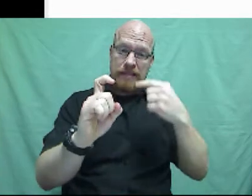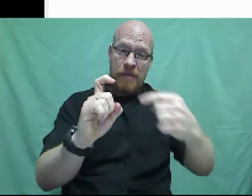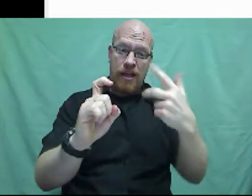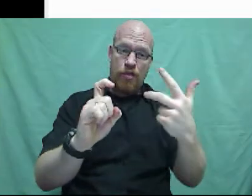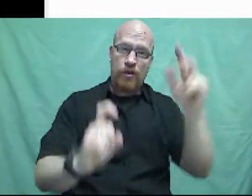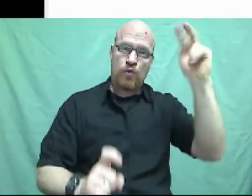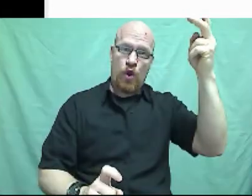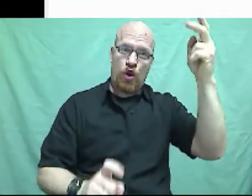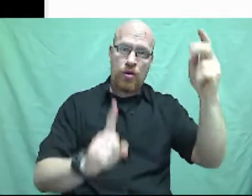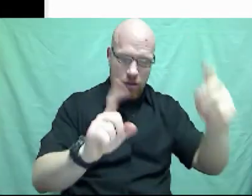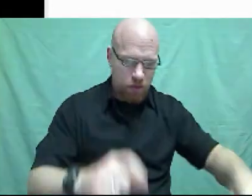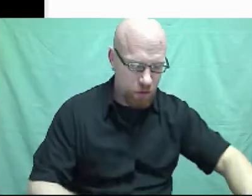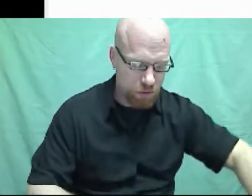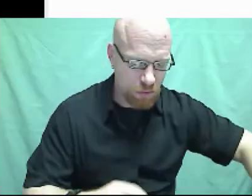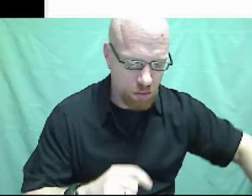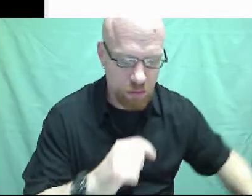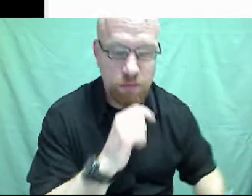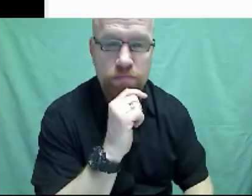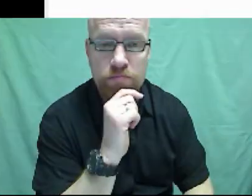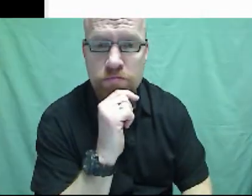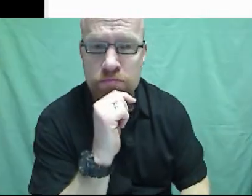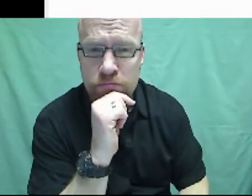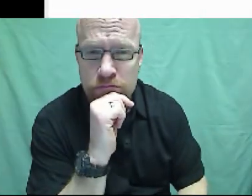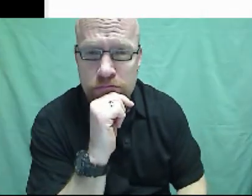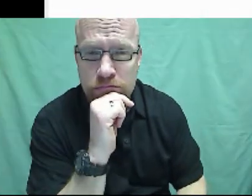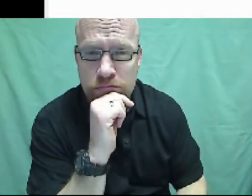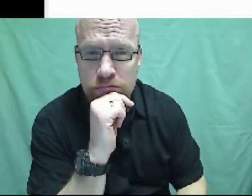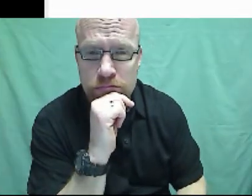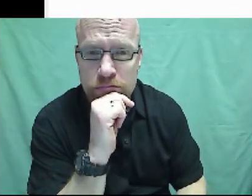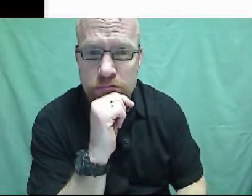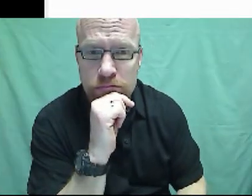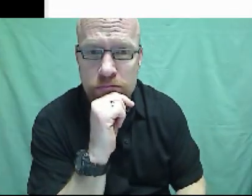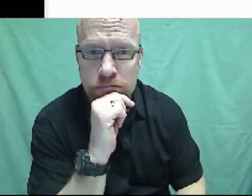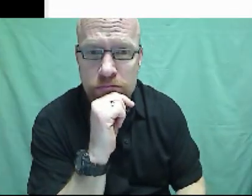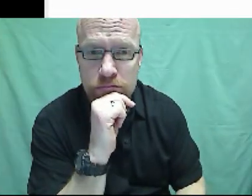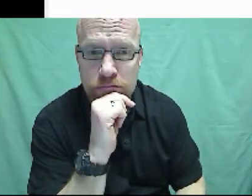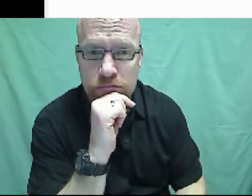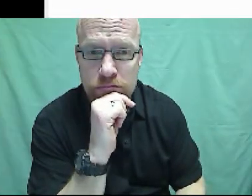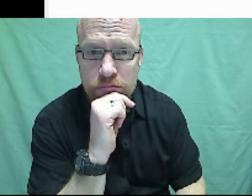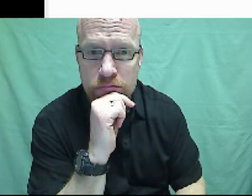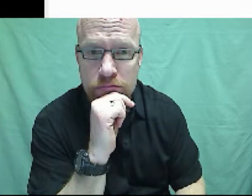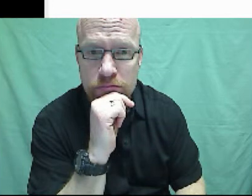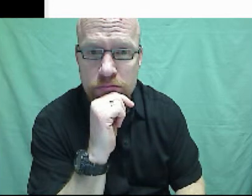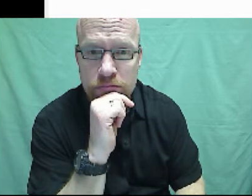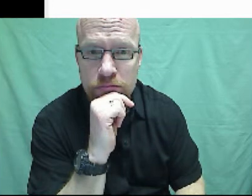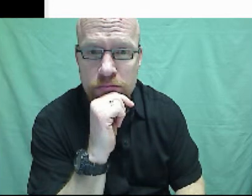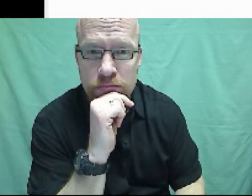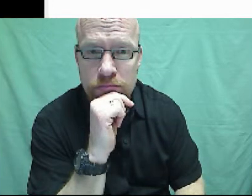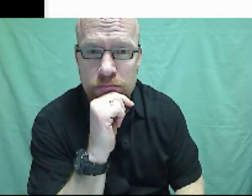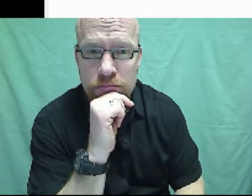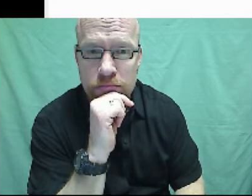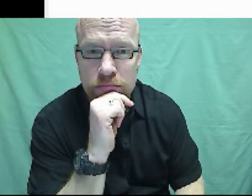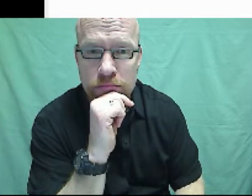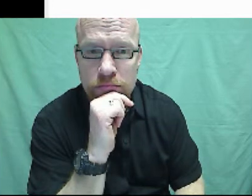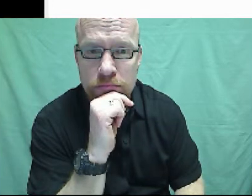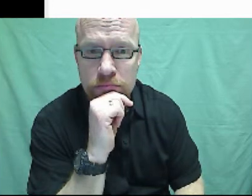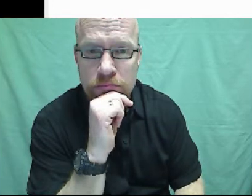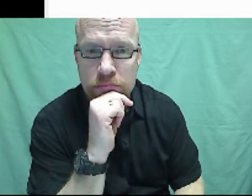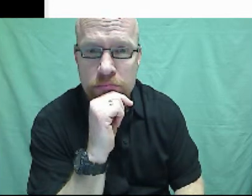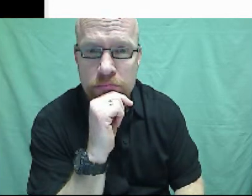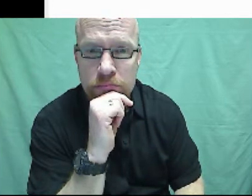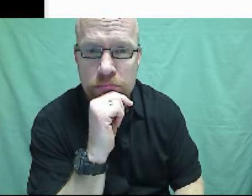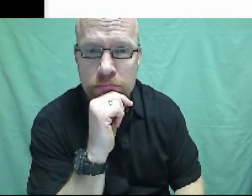really necessary, but I'm doing it to illustrate a point. It's going to be x minus 3, the whole quantity